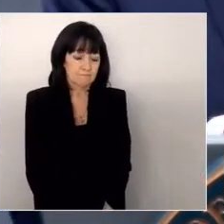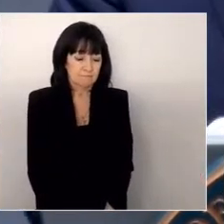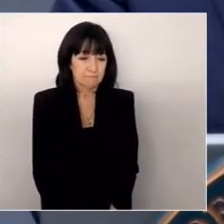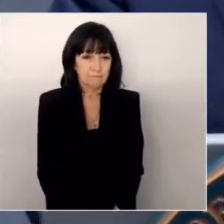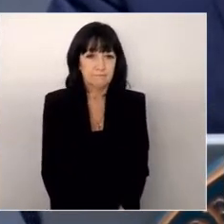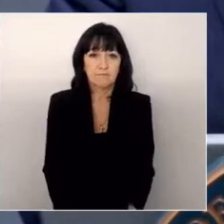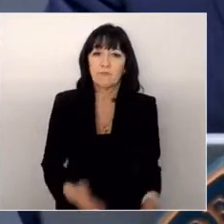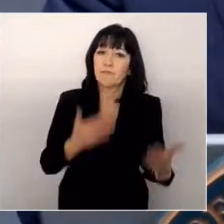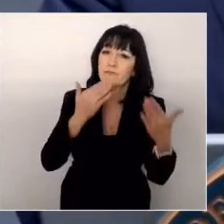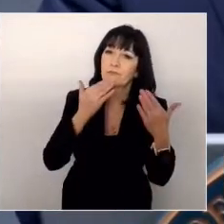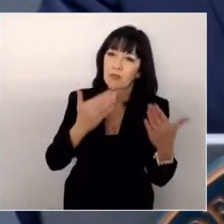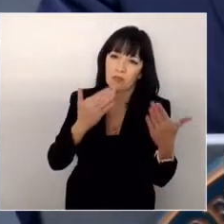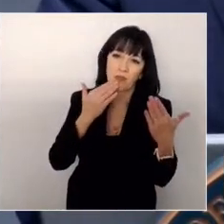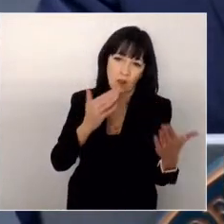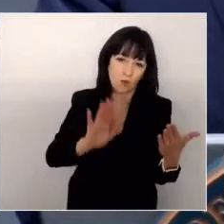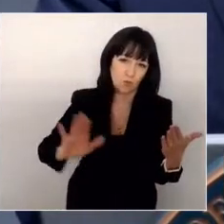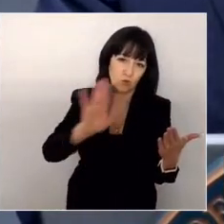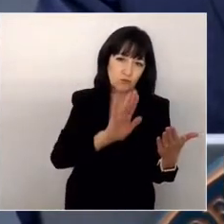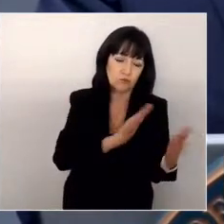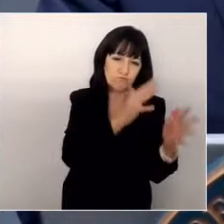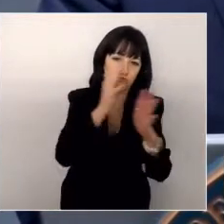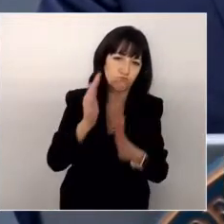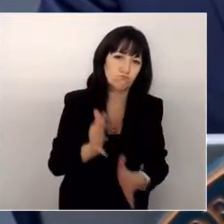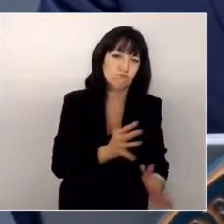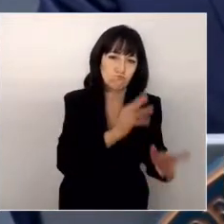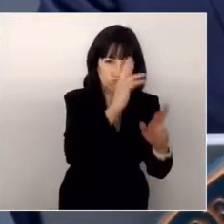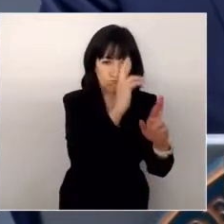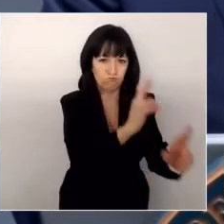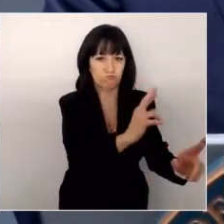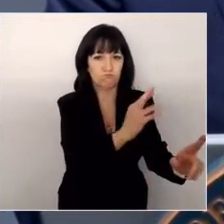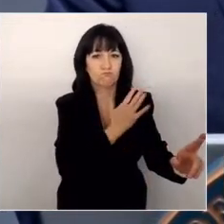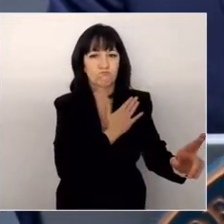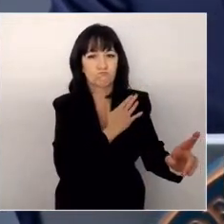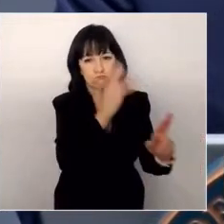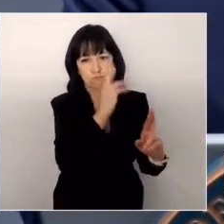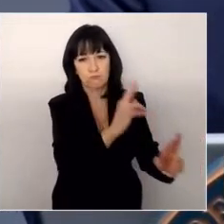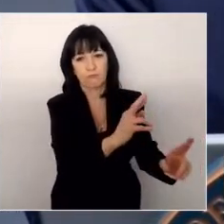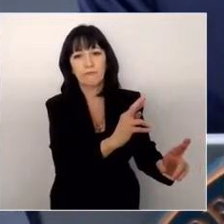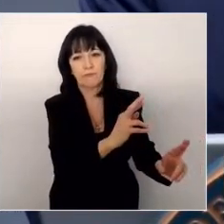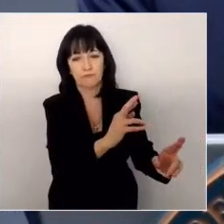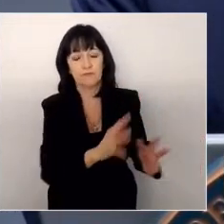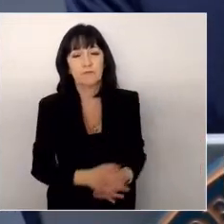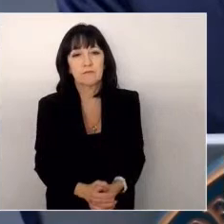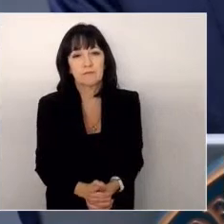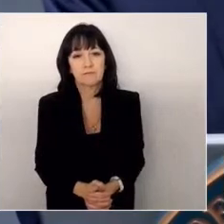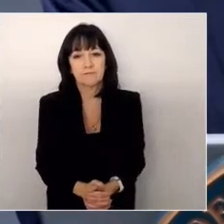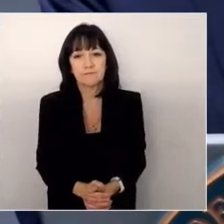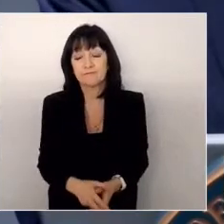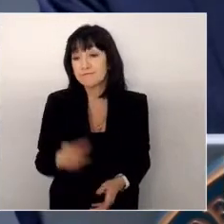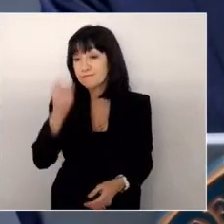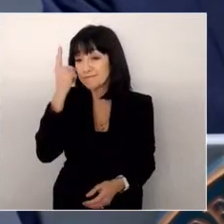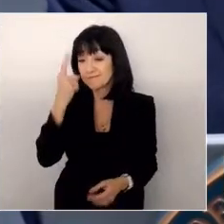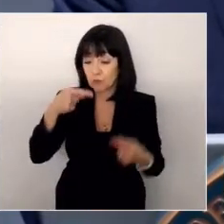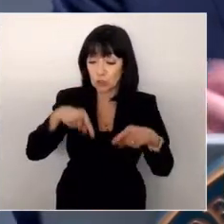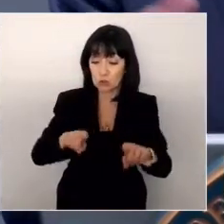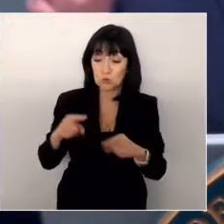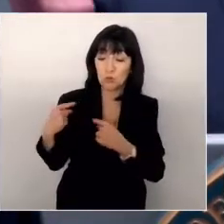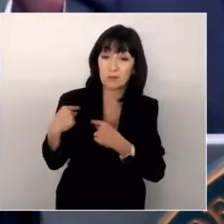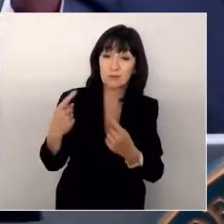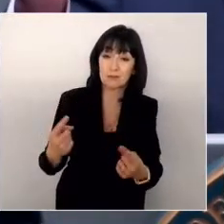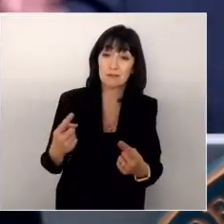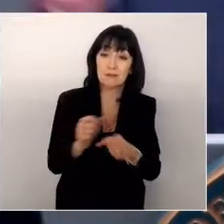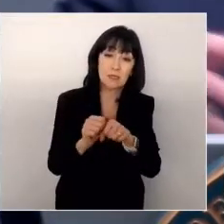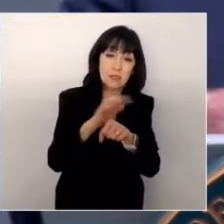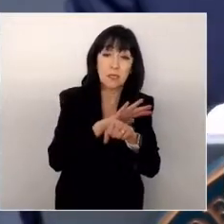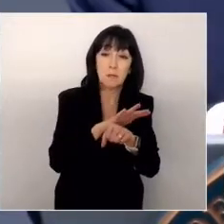Thank you very much for that. Throughout this pandemic, I've had to make a lot of tough calls. And I know